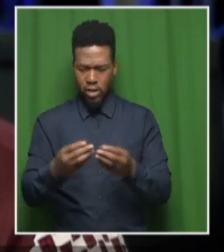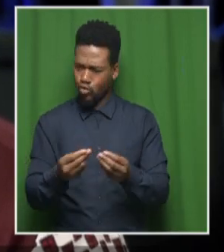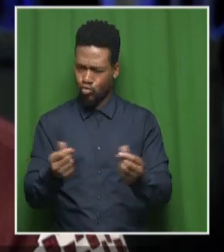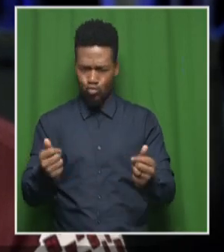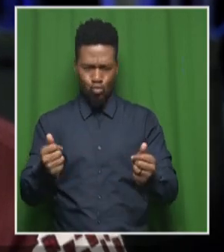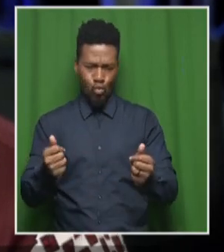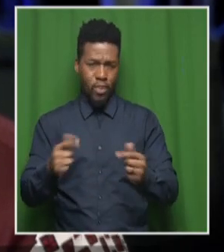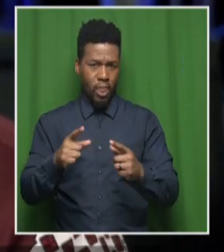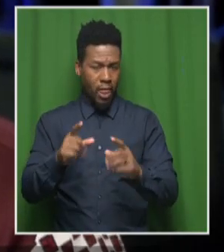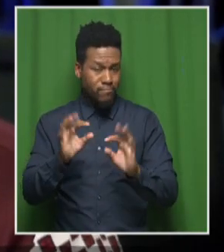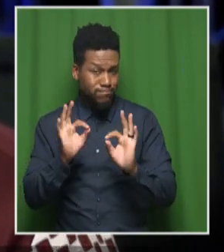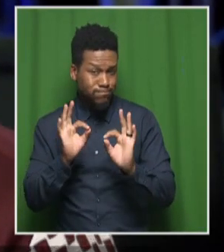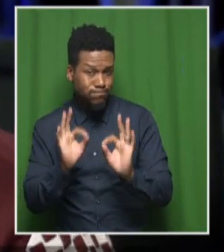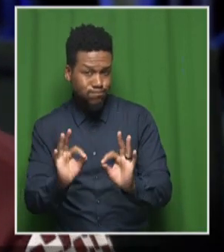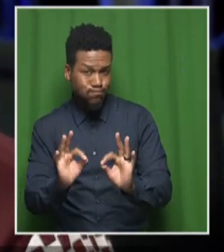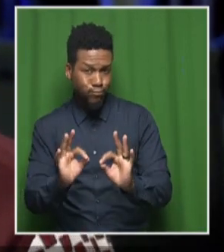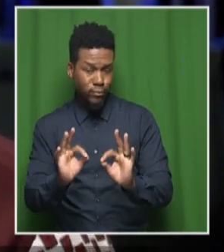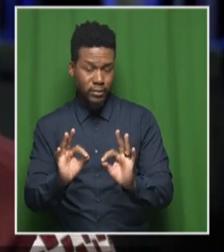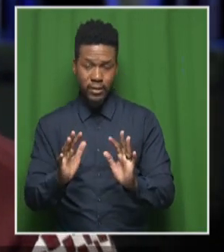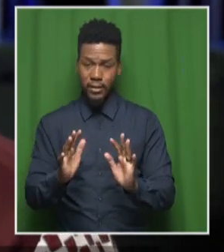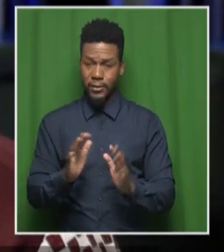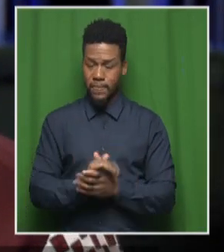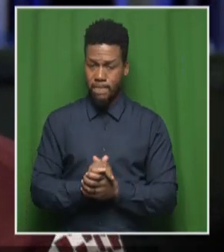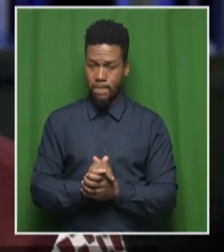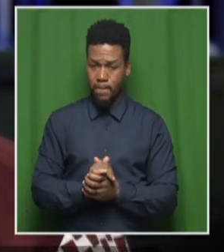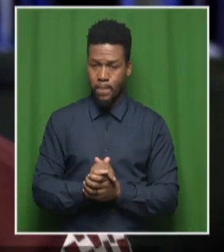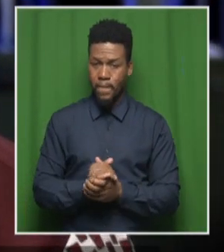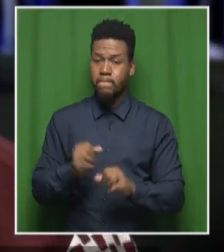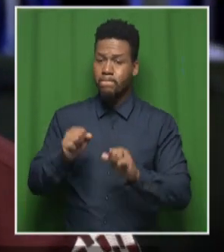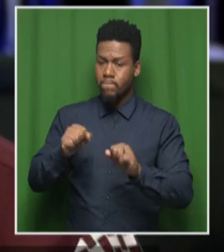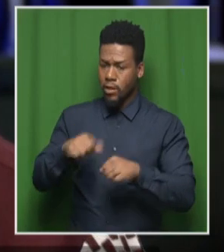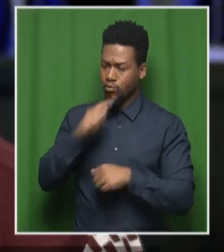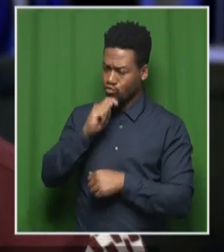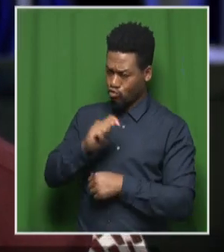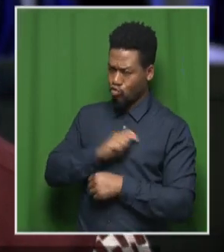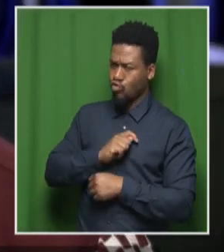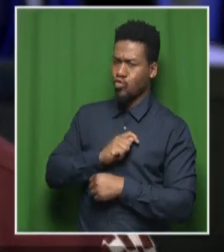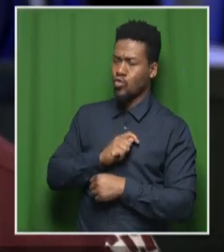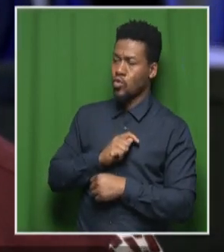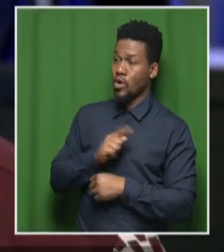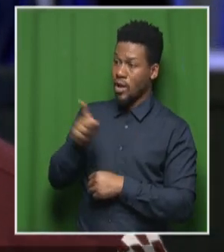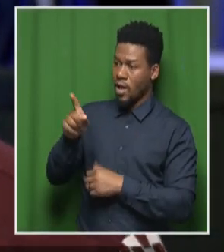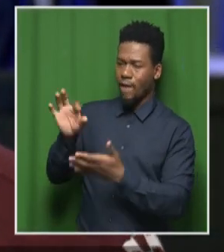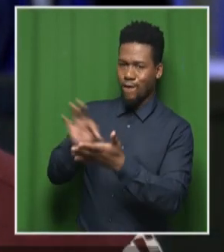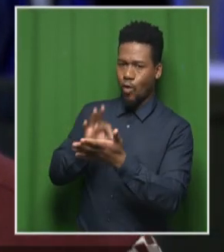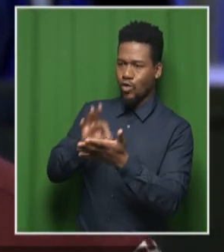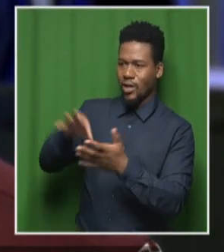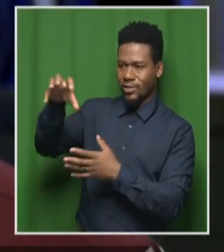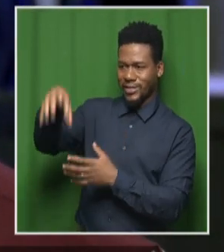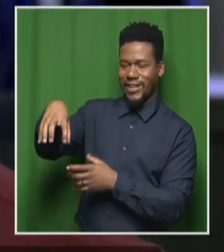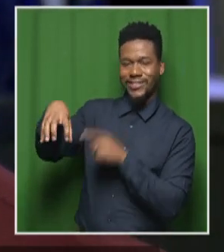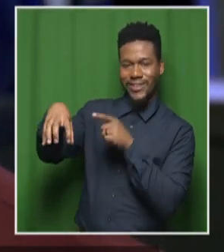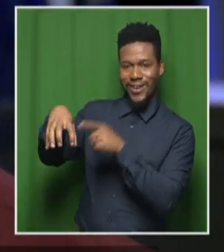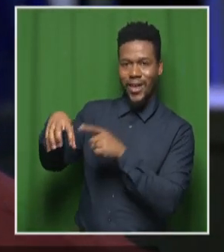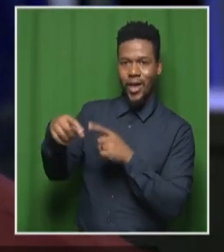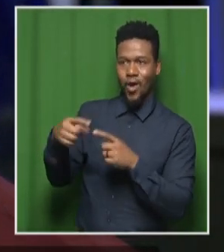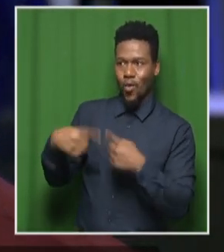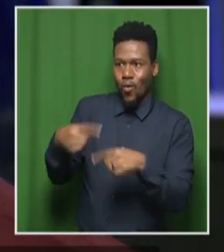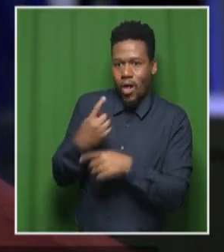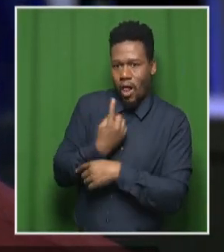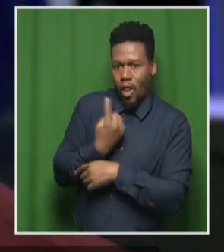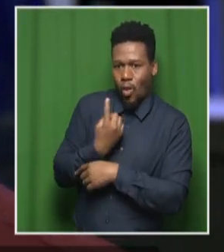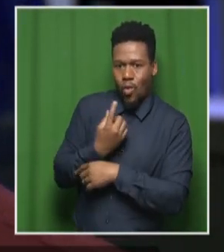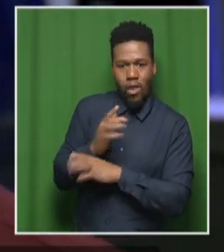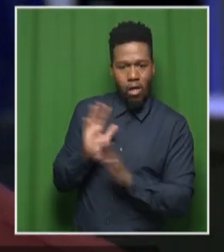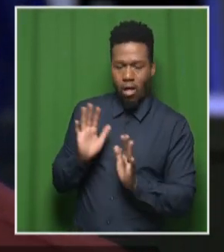Definitely. It starts at the voting station, where we are not alone as the IEC staff. We do everything